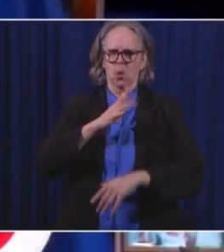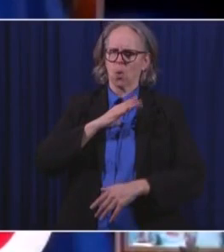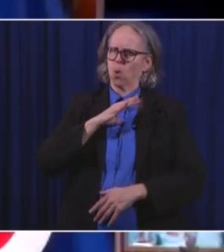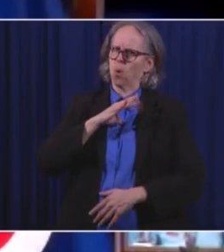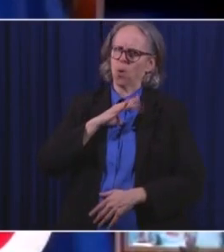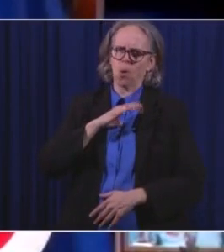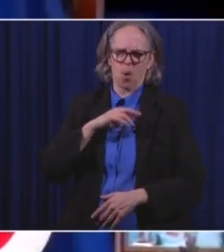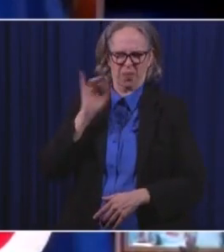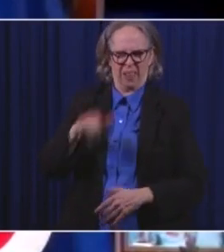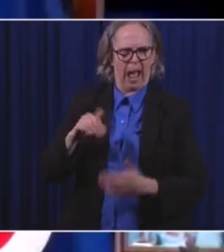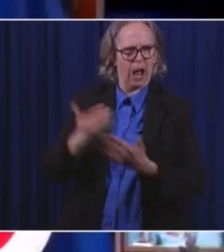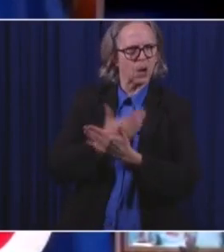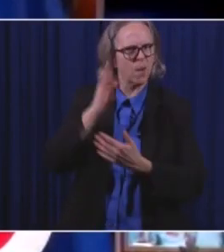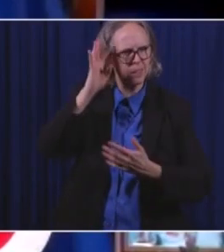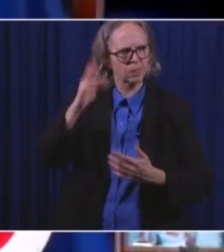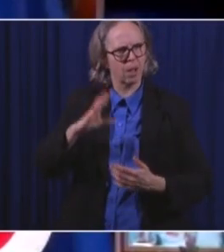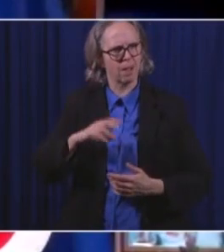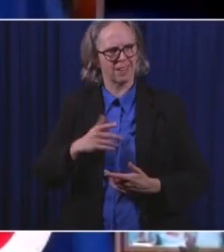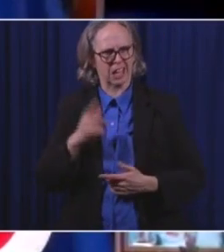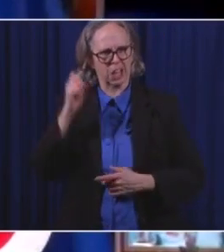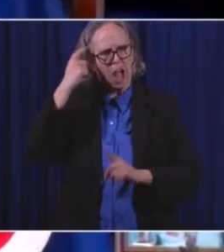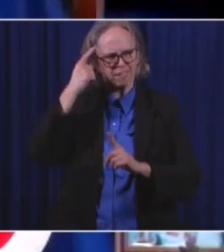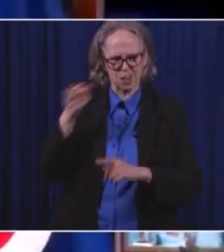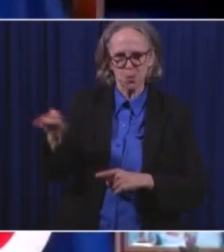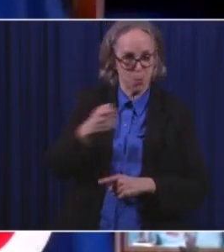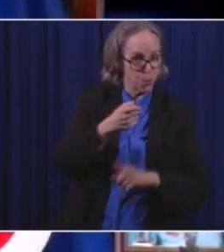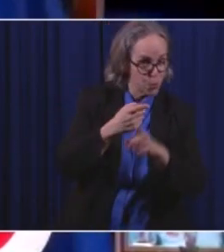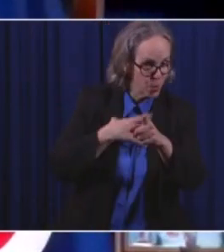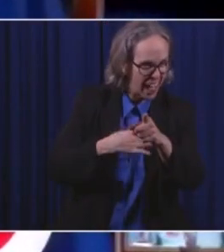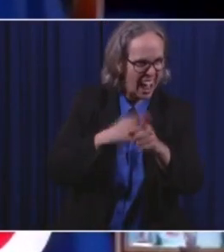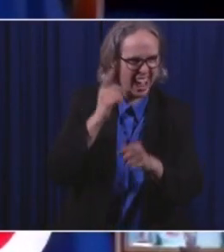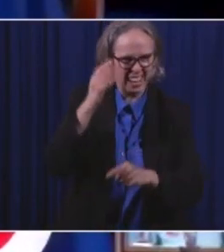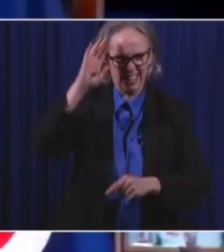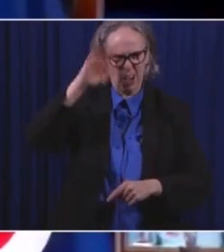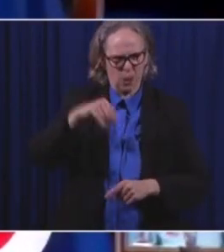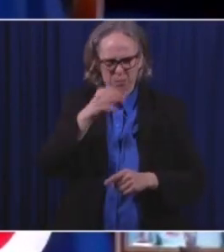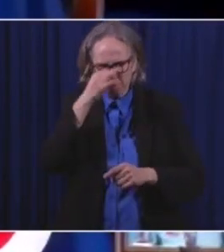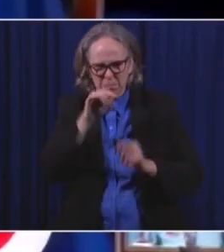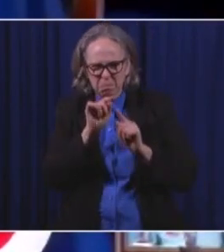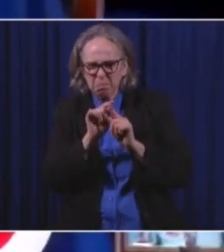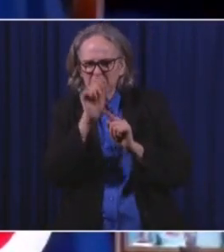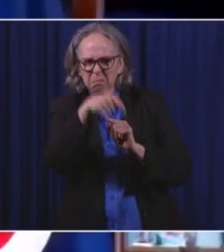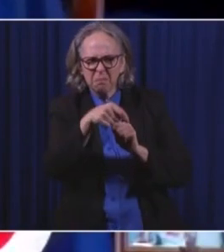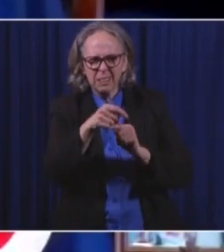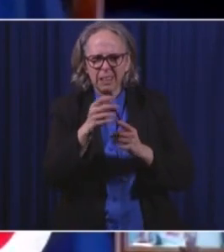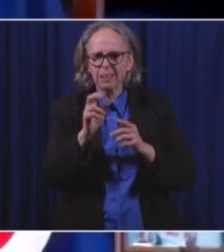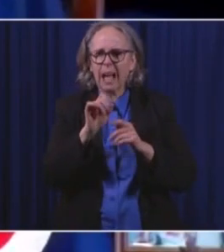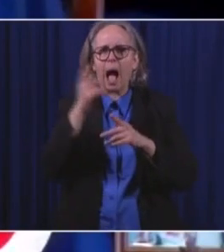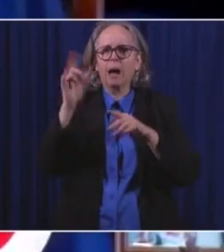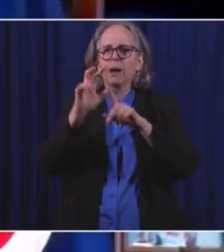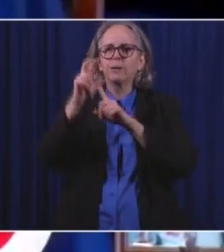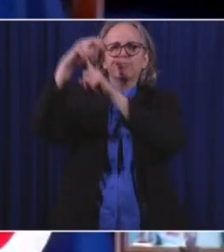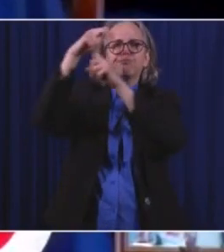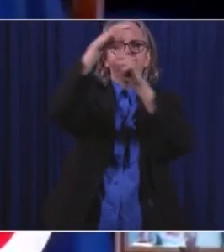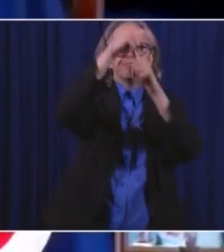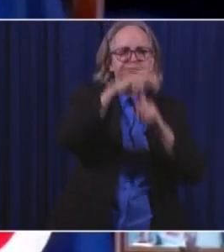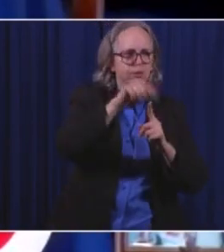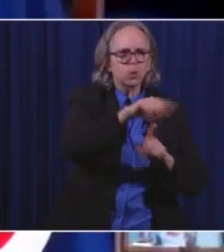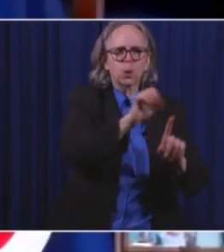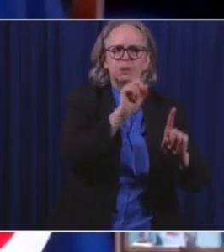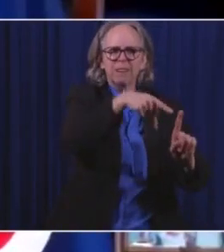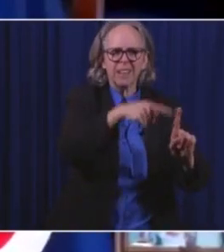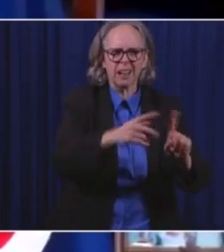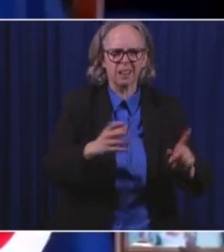you will appreciate this, that this is just right up the road. This operation in Springfield, Ohio is right up the road from where over 100 years ago, the Wright